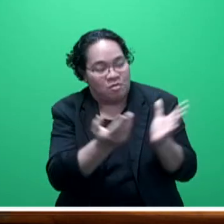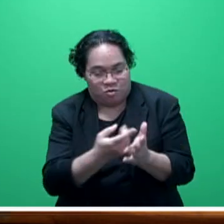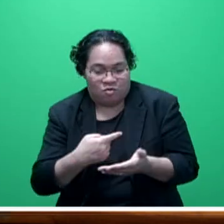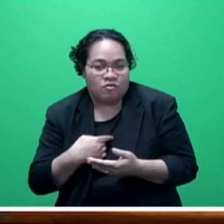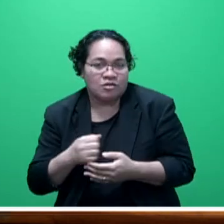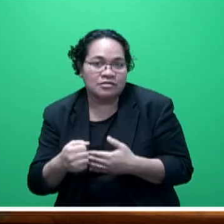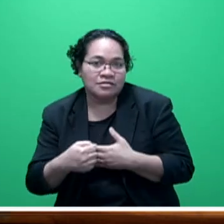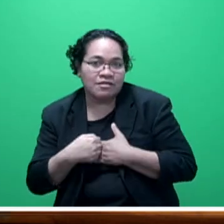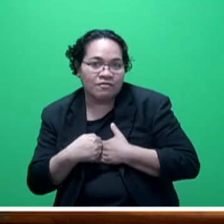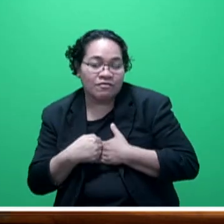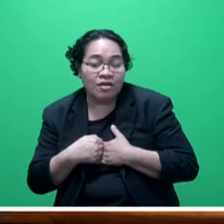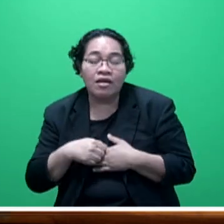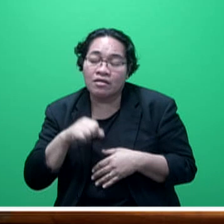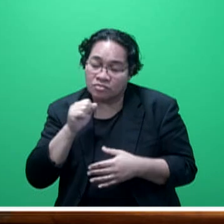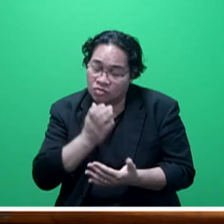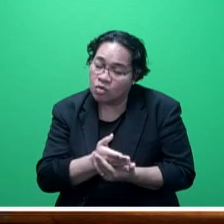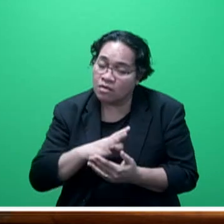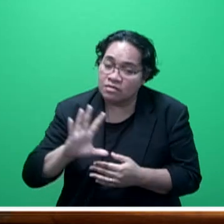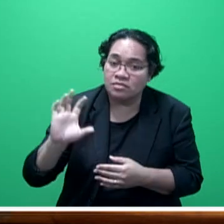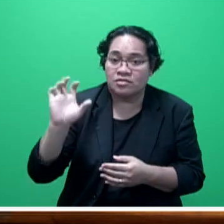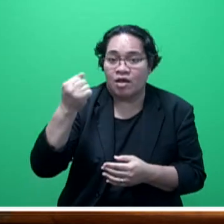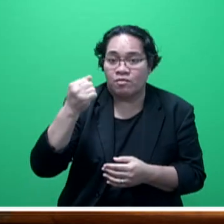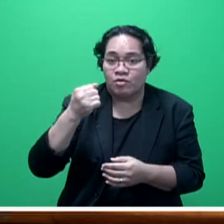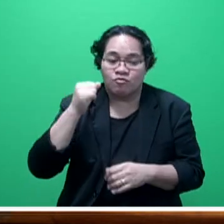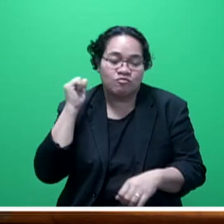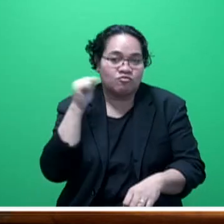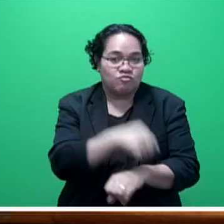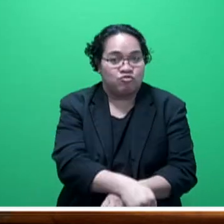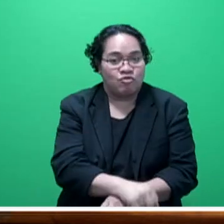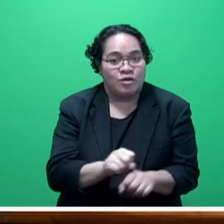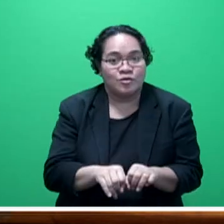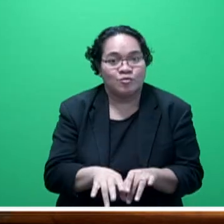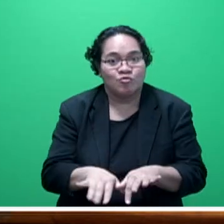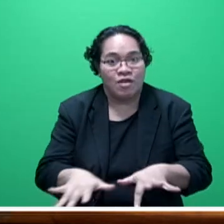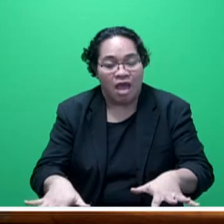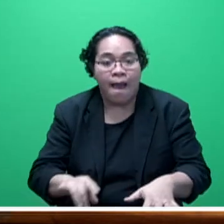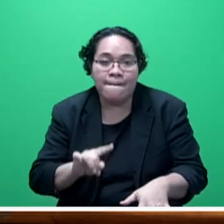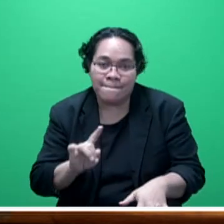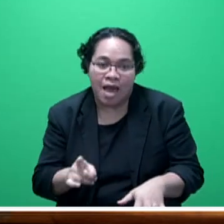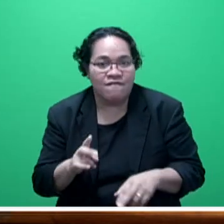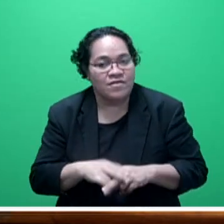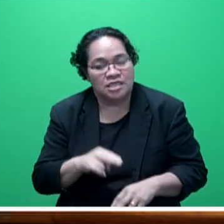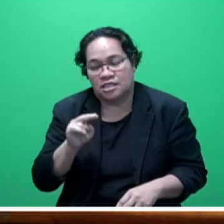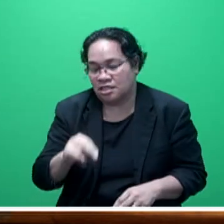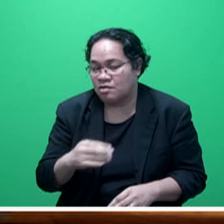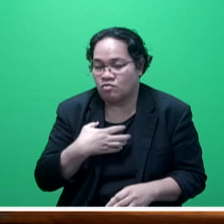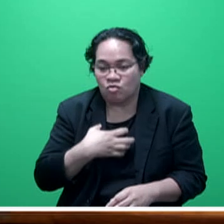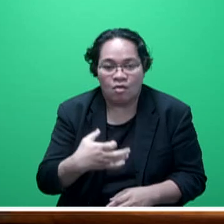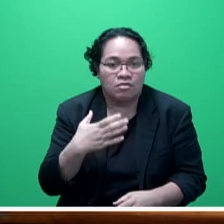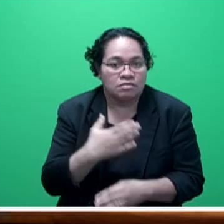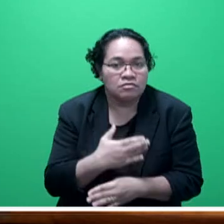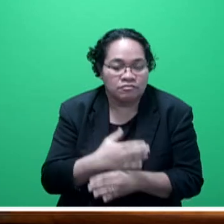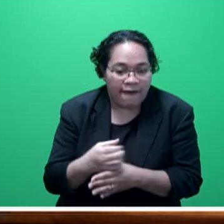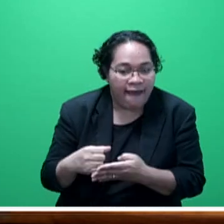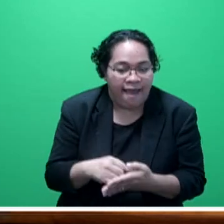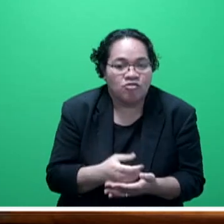Though we have been successful in combating the spread of this virus, Fiji will still need to work hard towards the path of recovery.